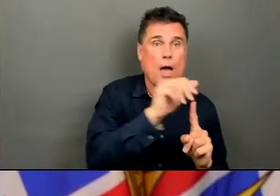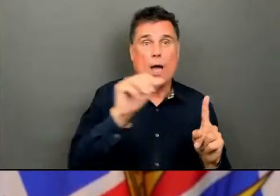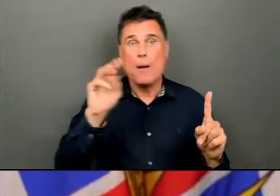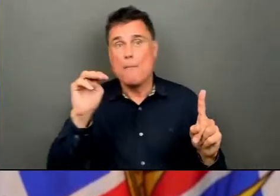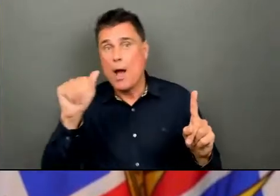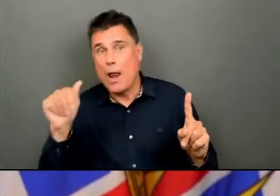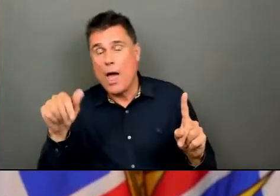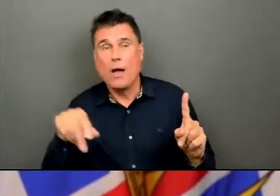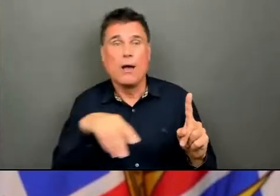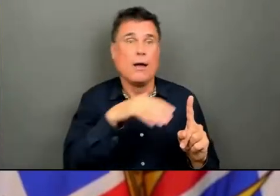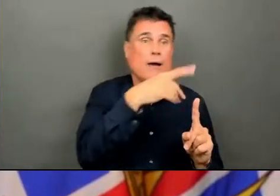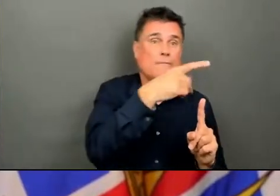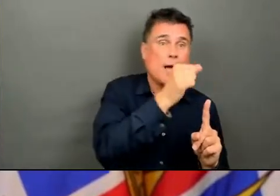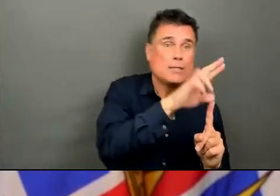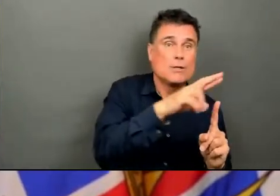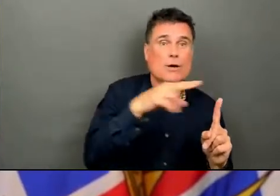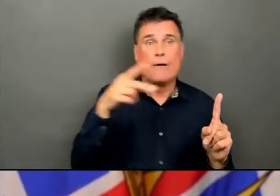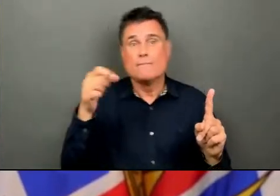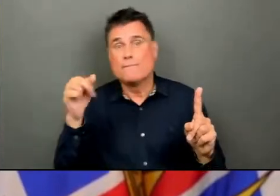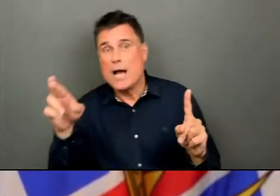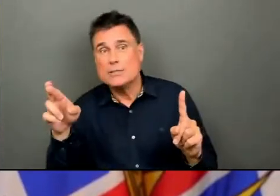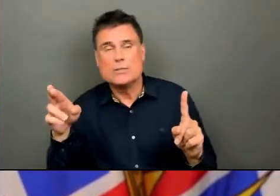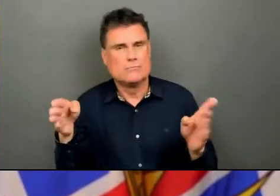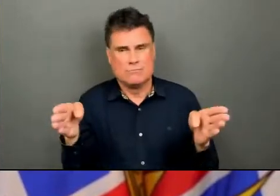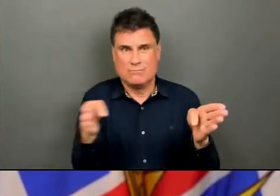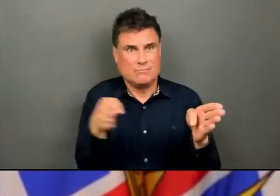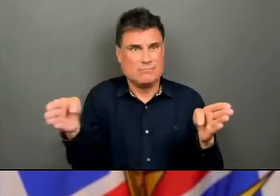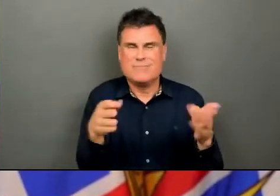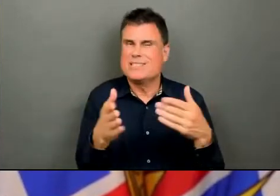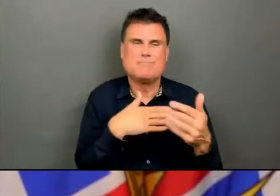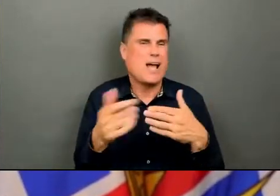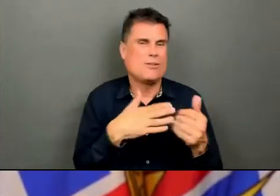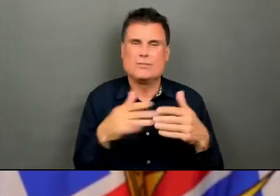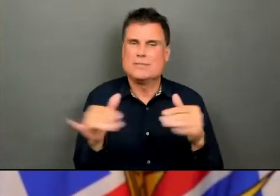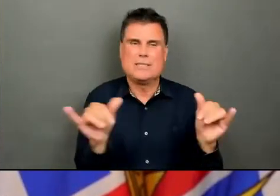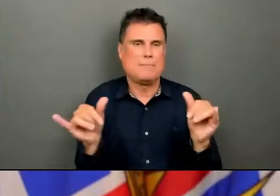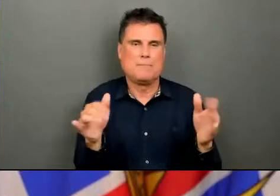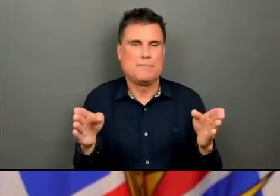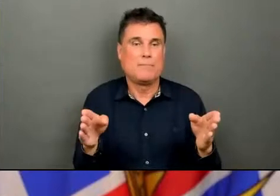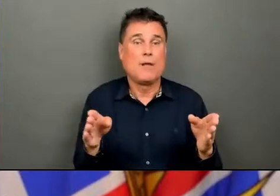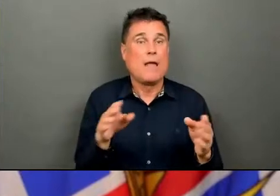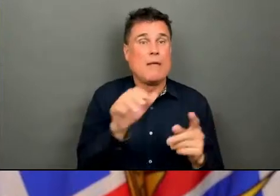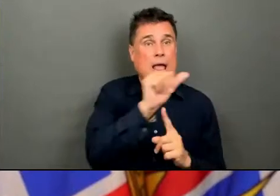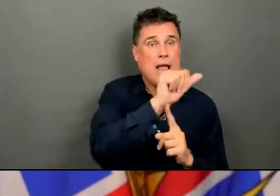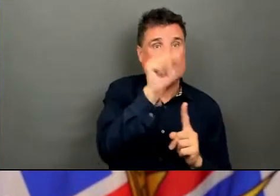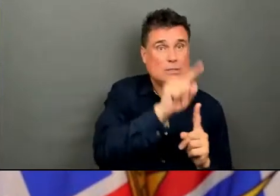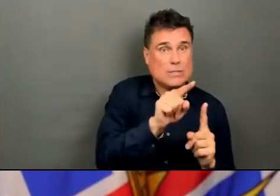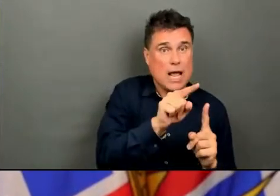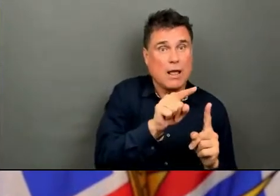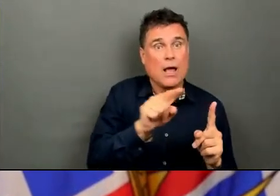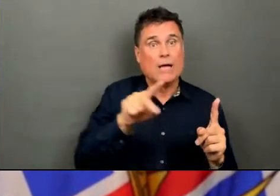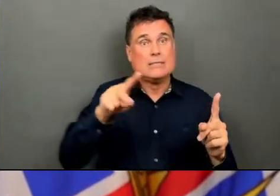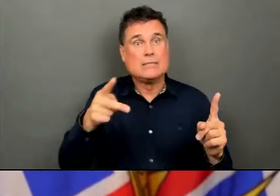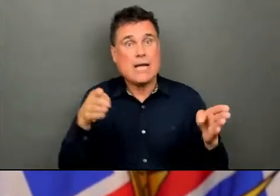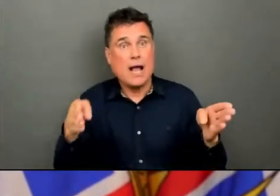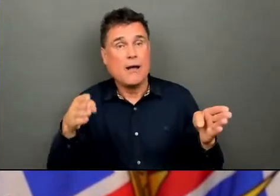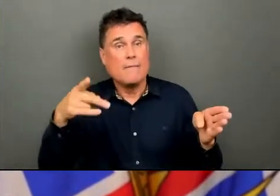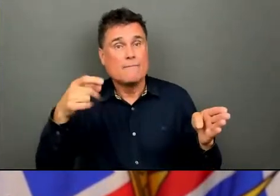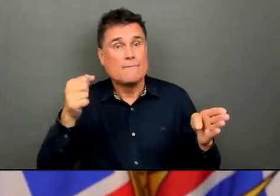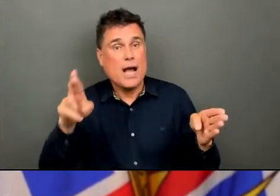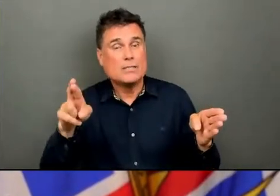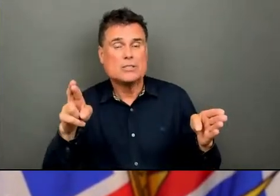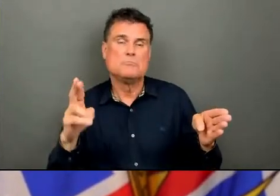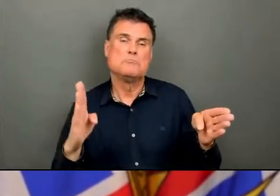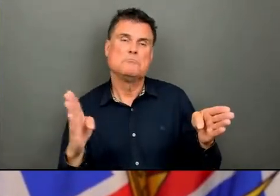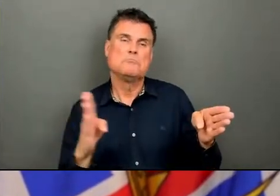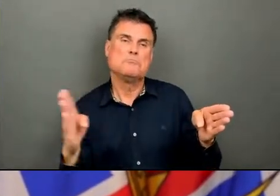at mixing with AstraZeneca and then Pfizer, the average interval was around 10 or